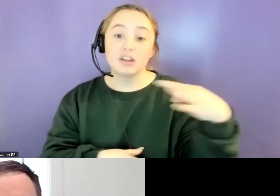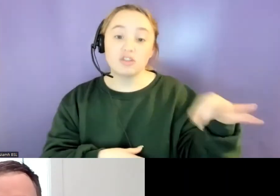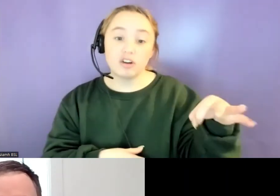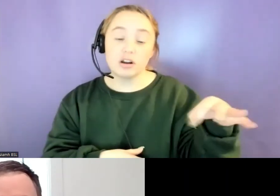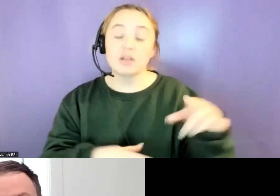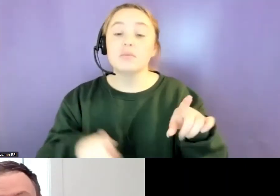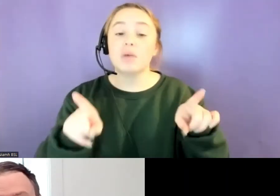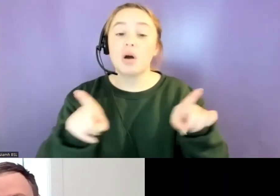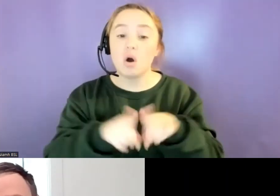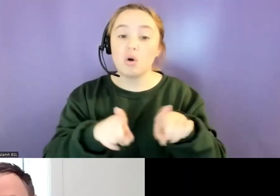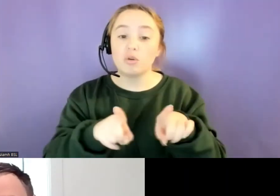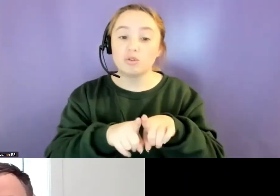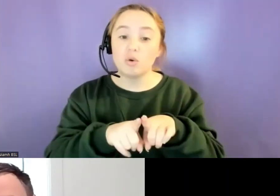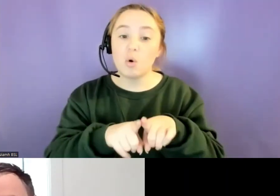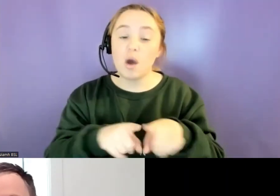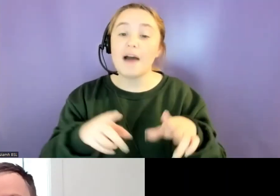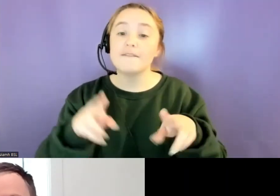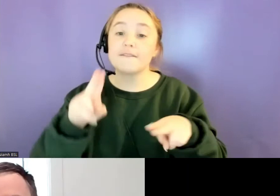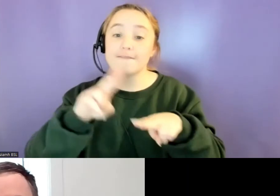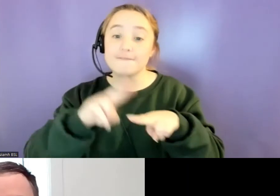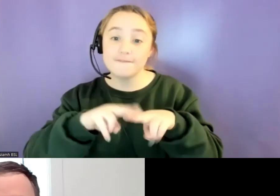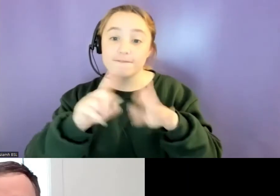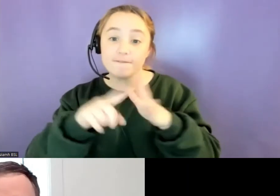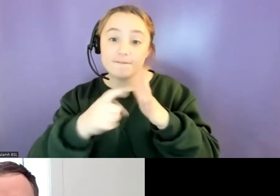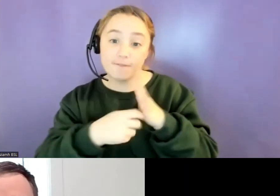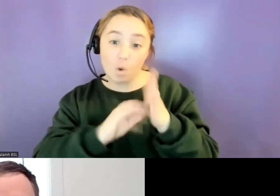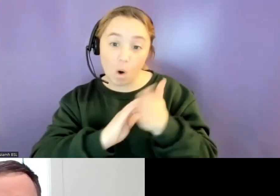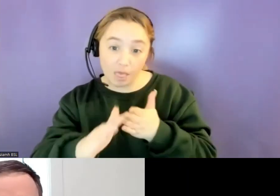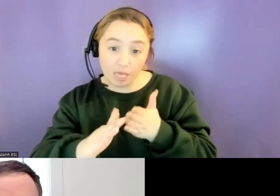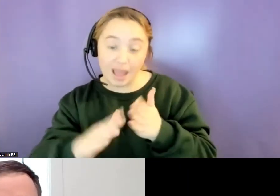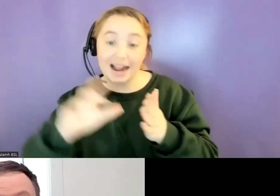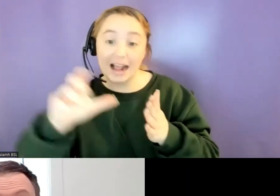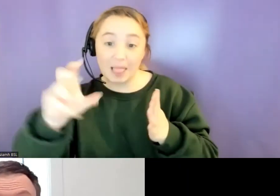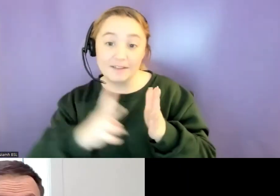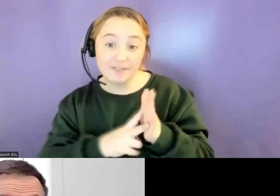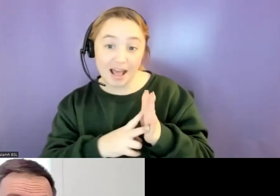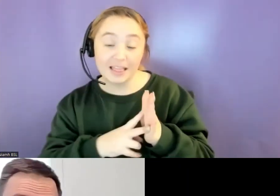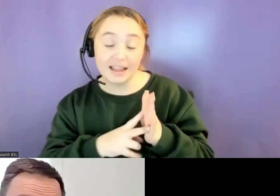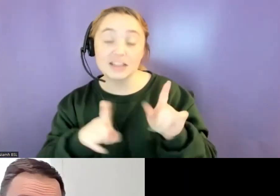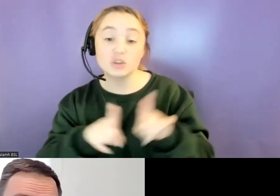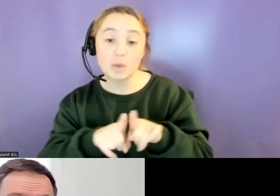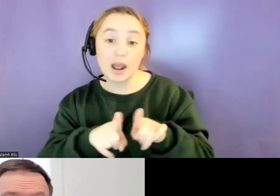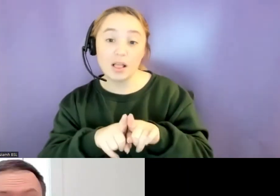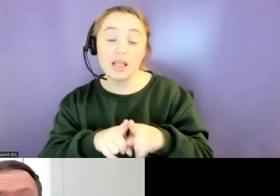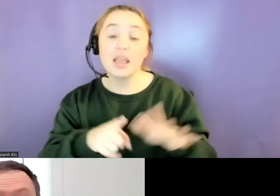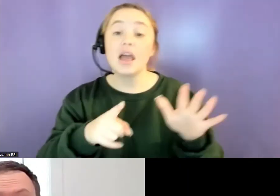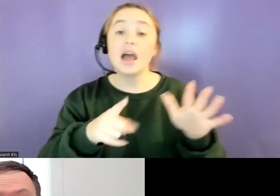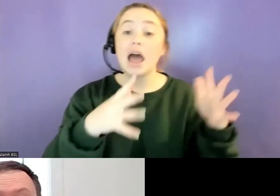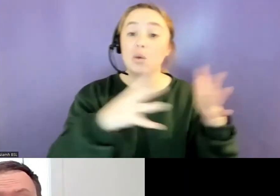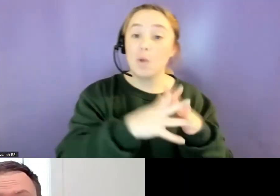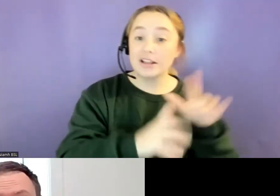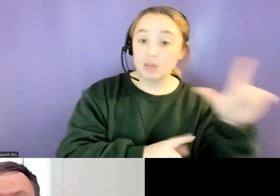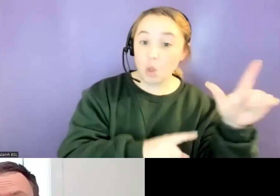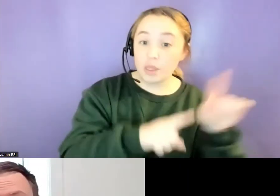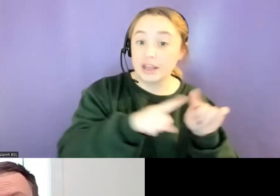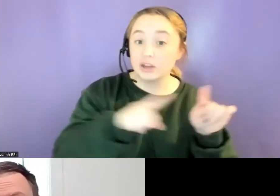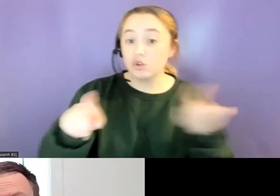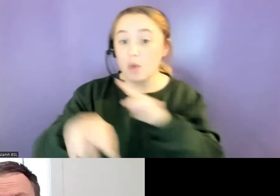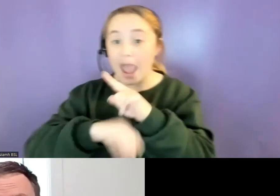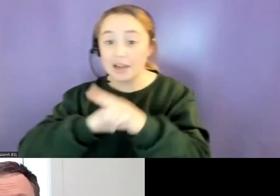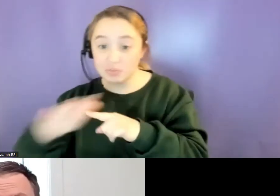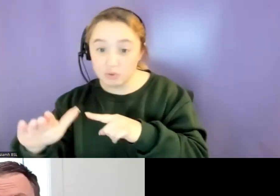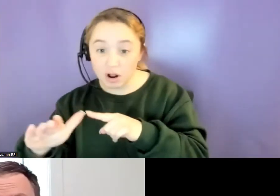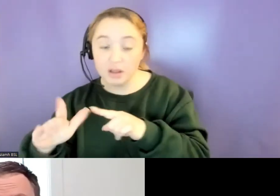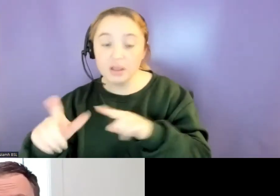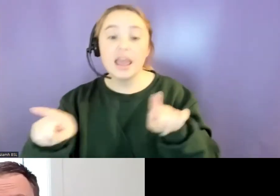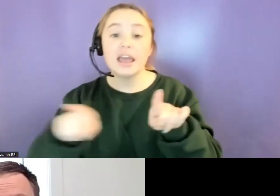presence in the Forth and Clyde Valley, and also from West Lothian into Edinburgh. And we also have a